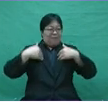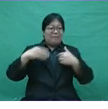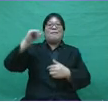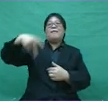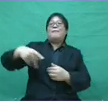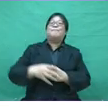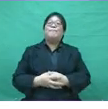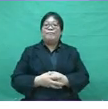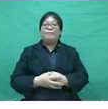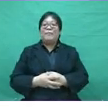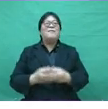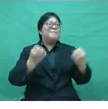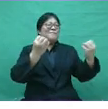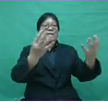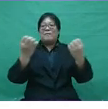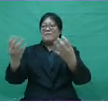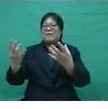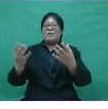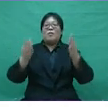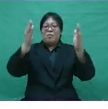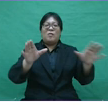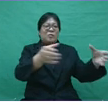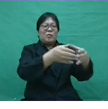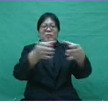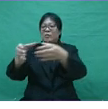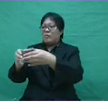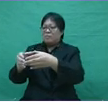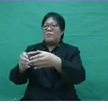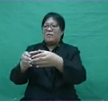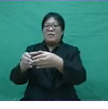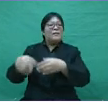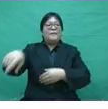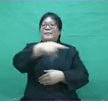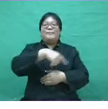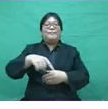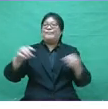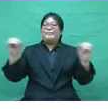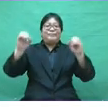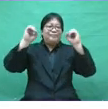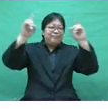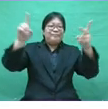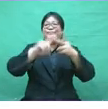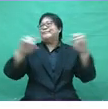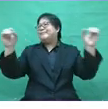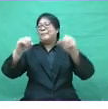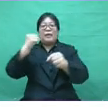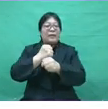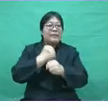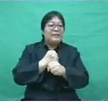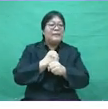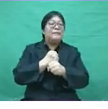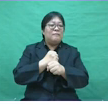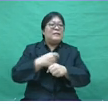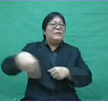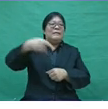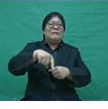framework. Many key vulnerable groups who are not in education and employment are somewhat